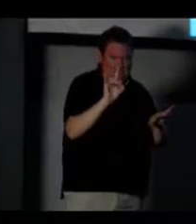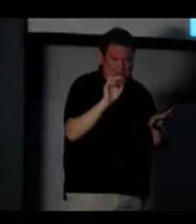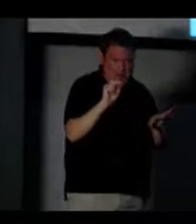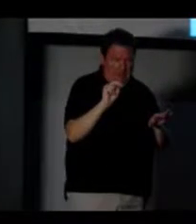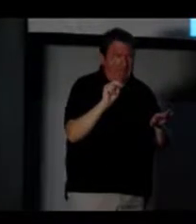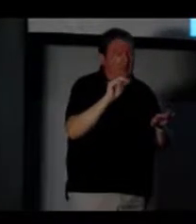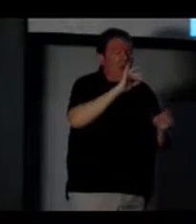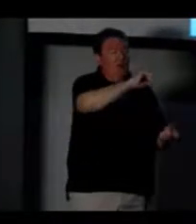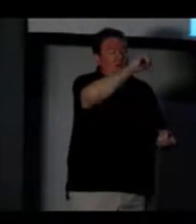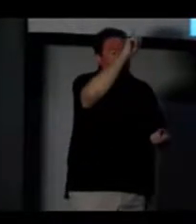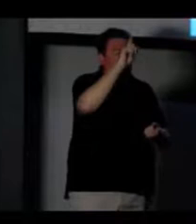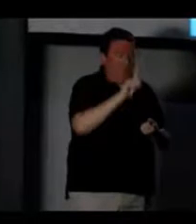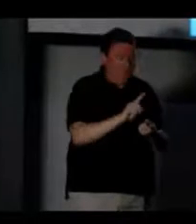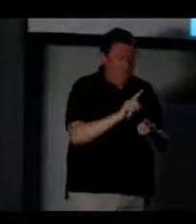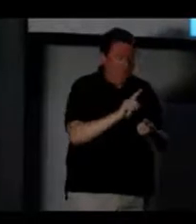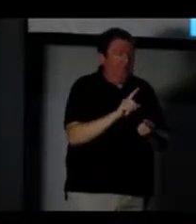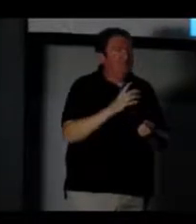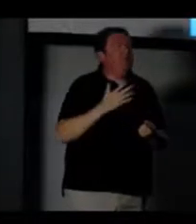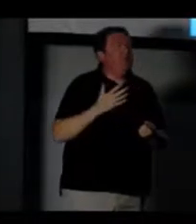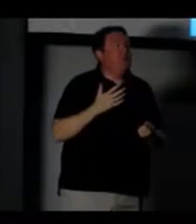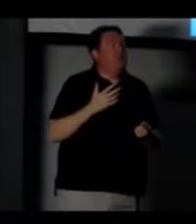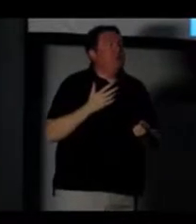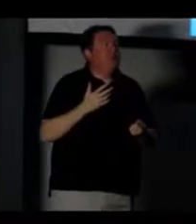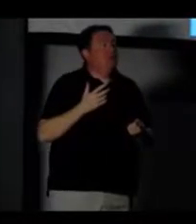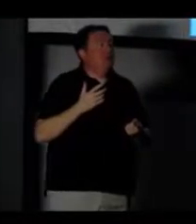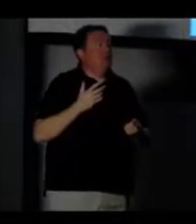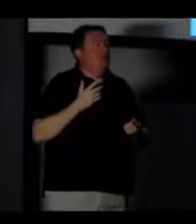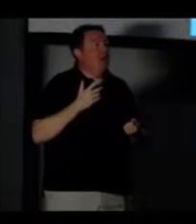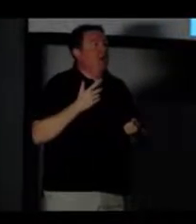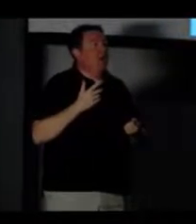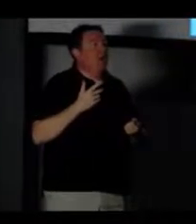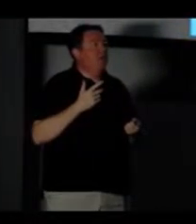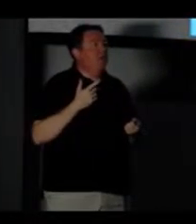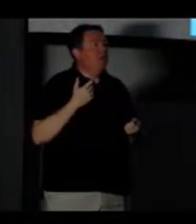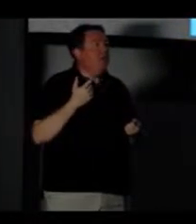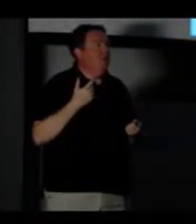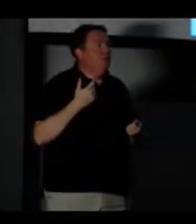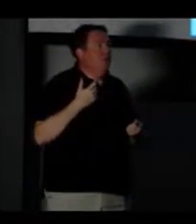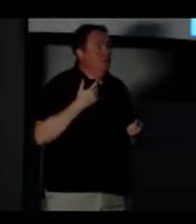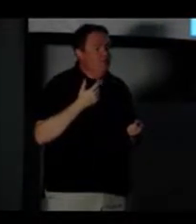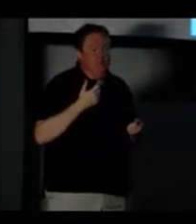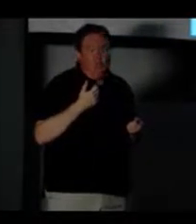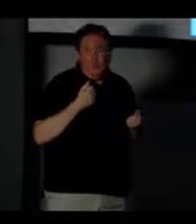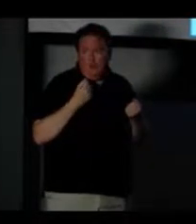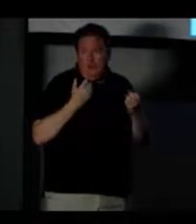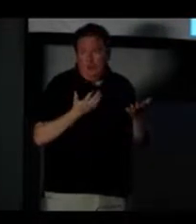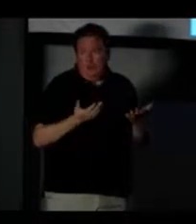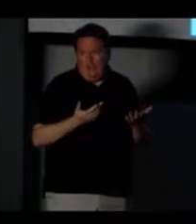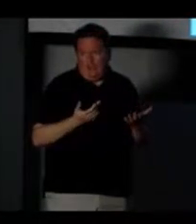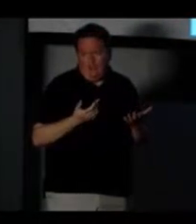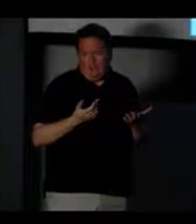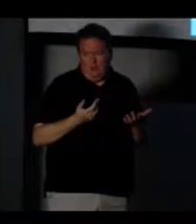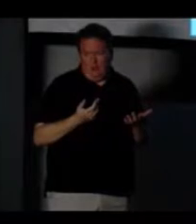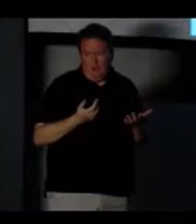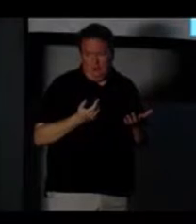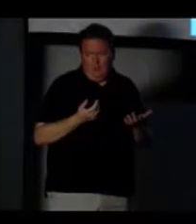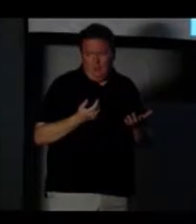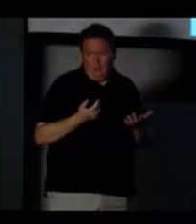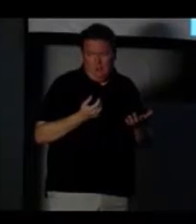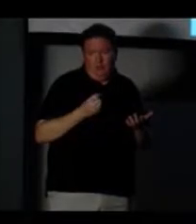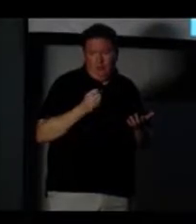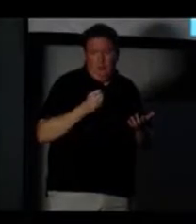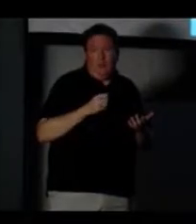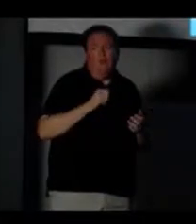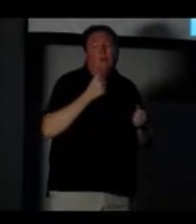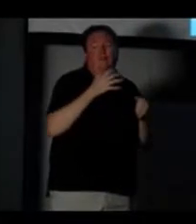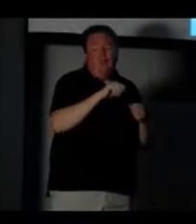If you look at people from outside the museum who are using this, our museum, you've got hundreds of people using this. We've also started tracking